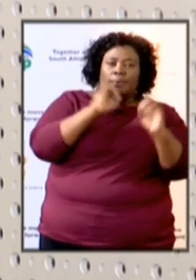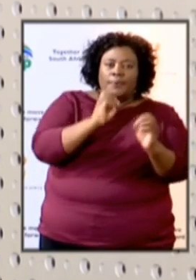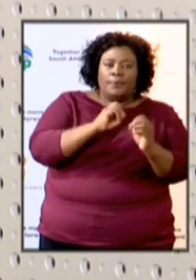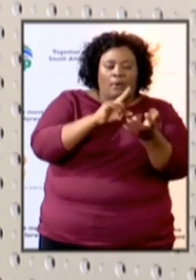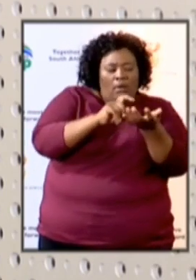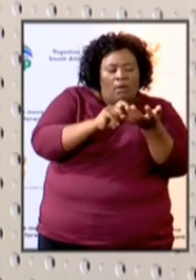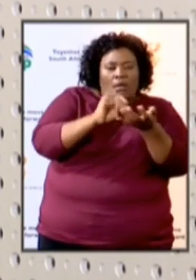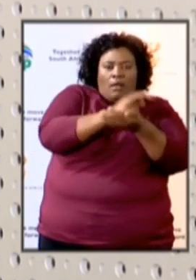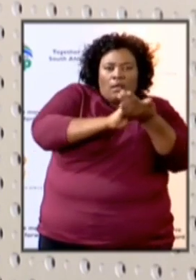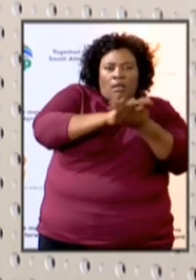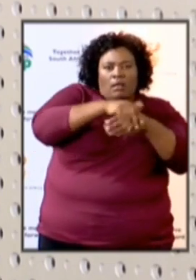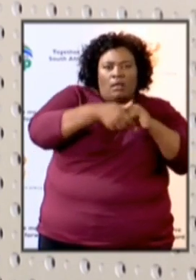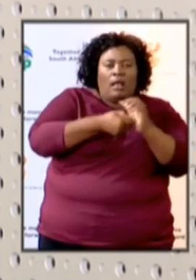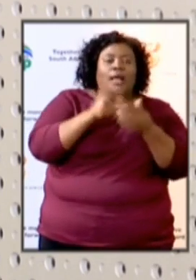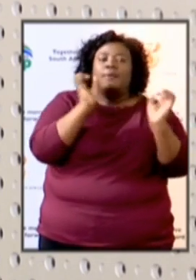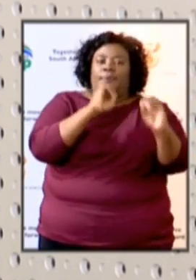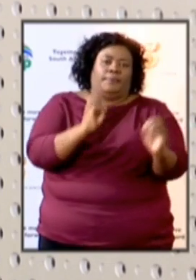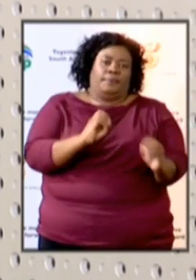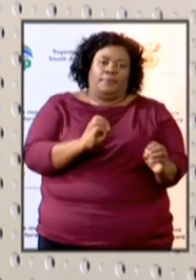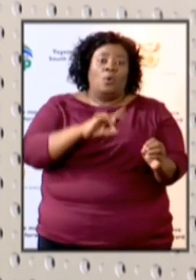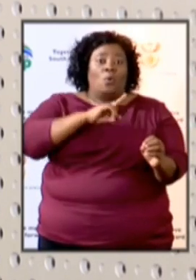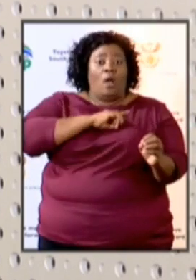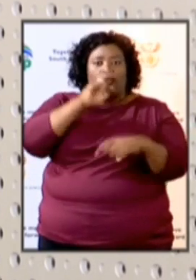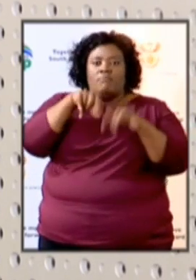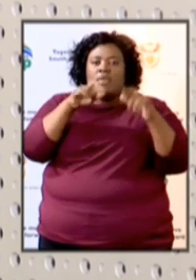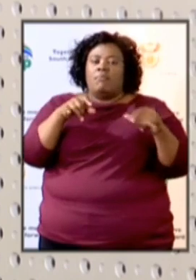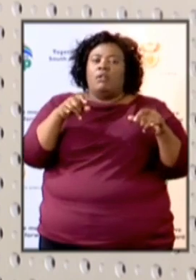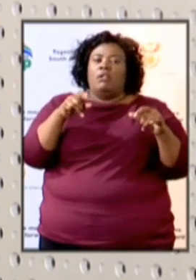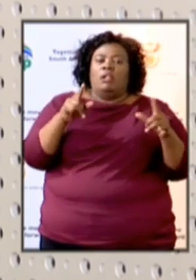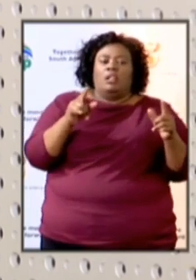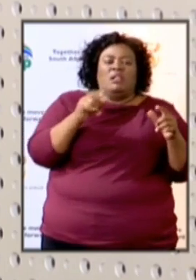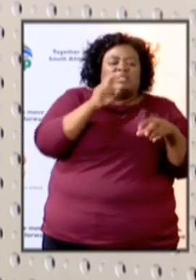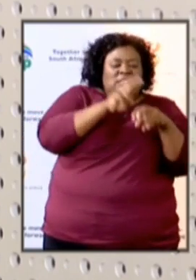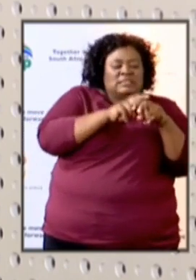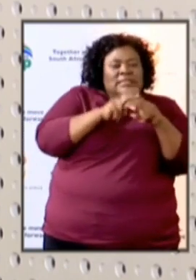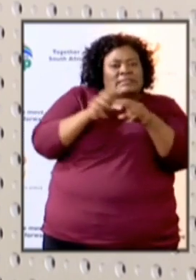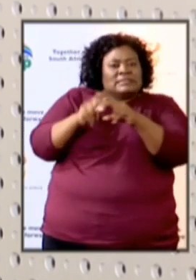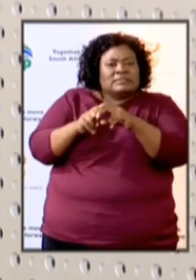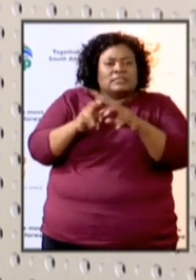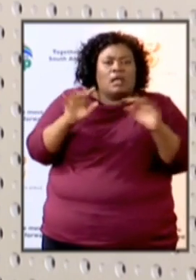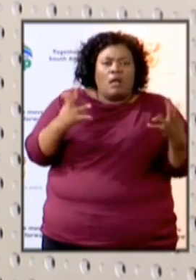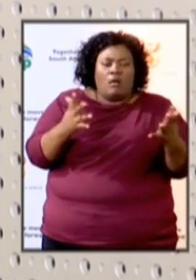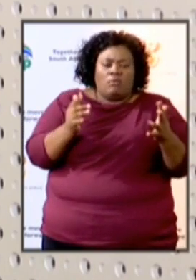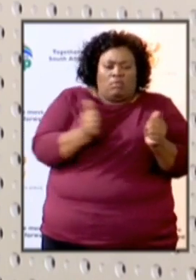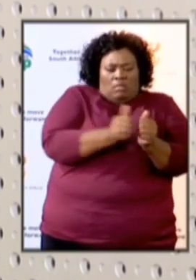numbers, close. So that's why masks are mandatory,